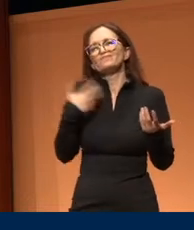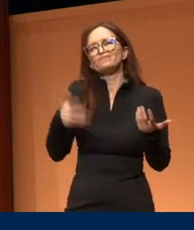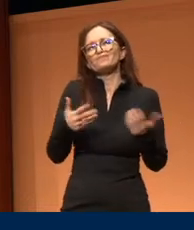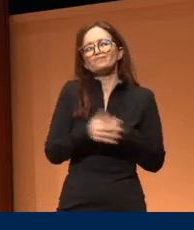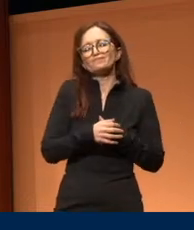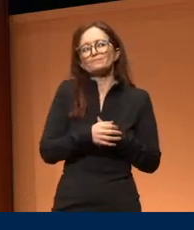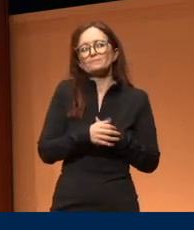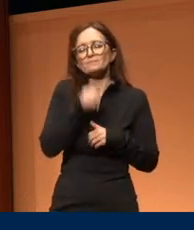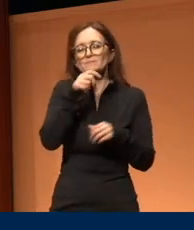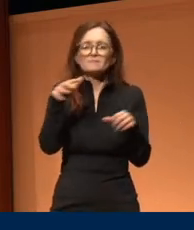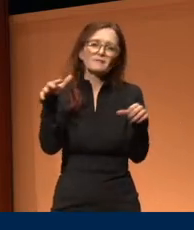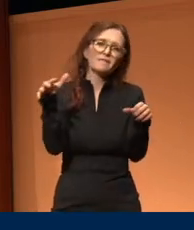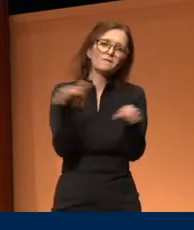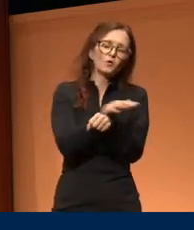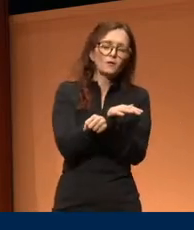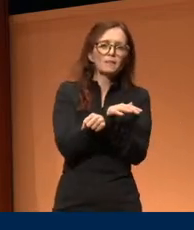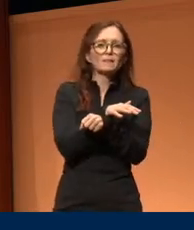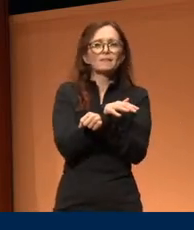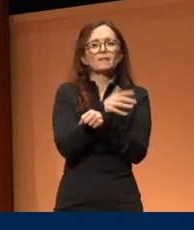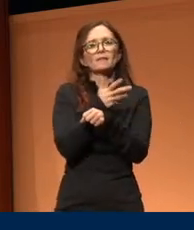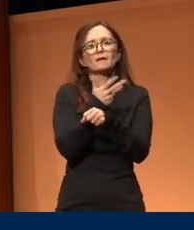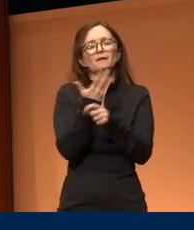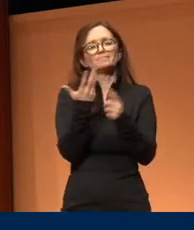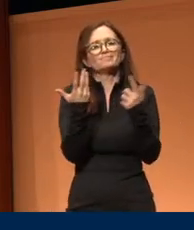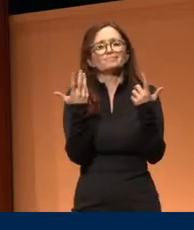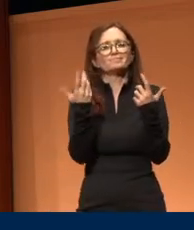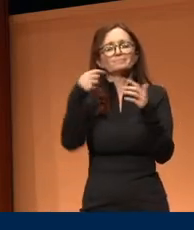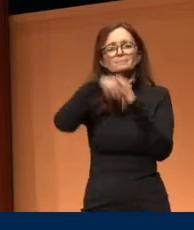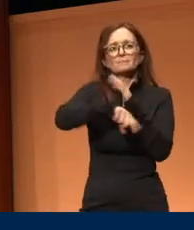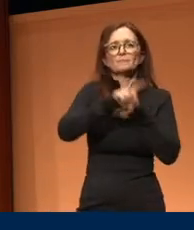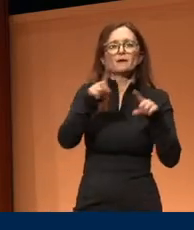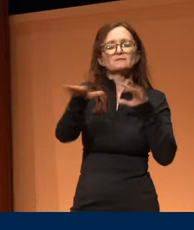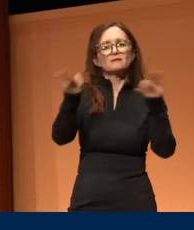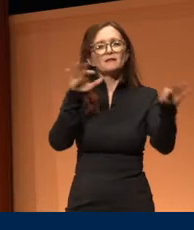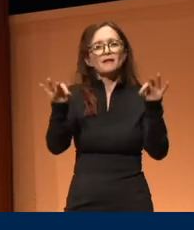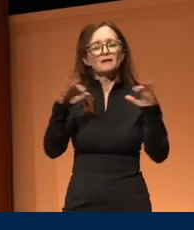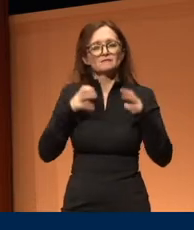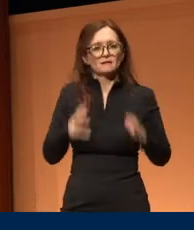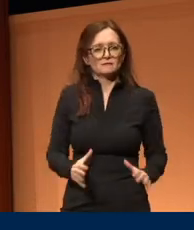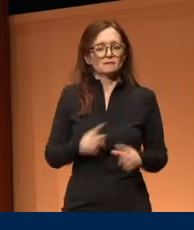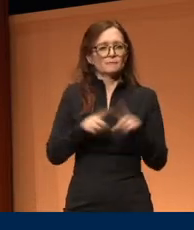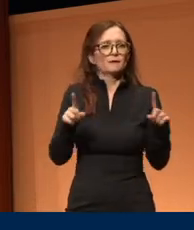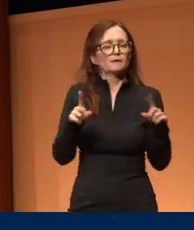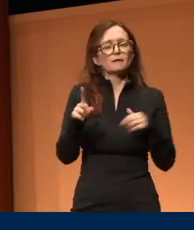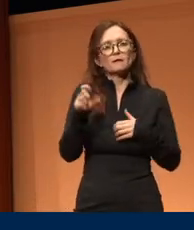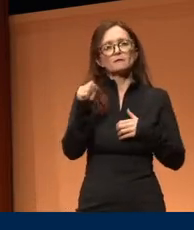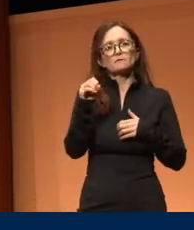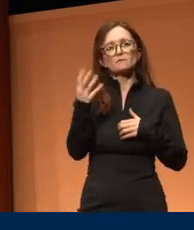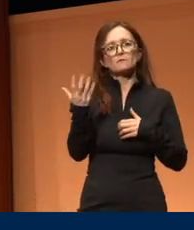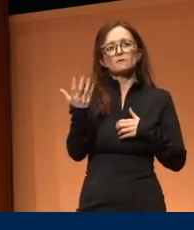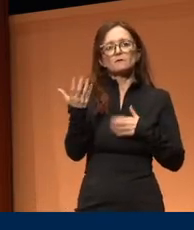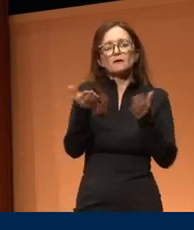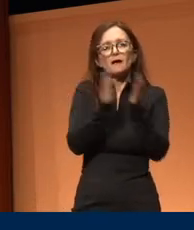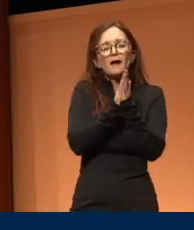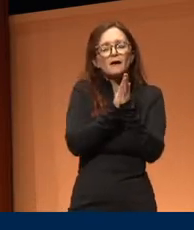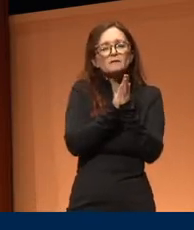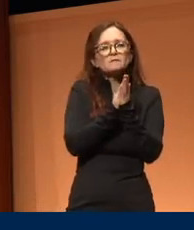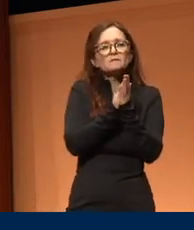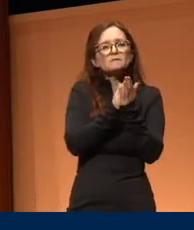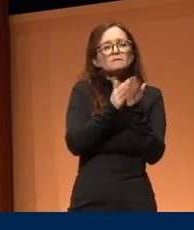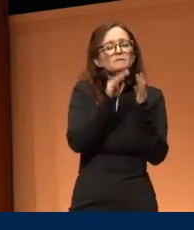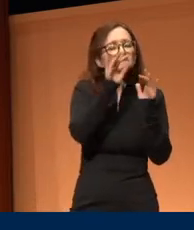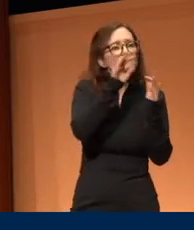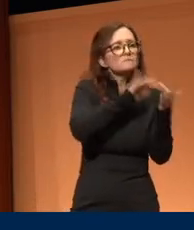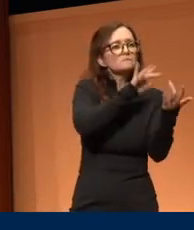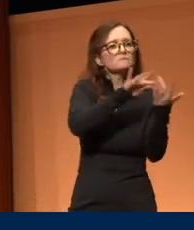it's not fully compatible with the very liberal sort of conception of citizenship we have, where all you are asked to do is vote regularly and maybe